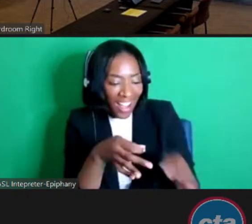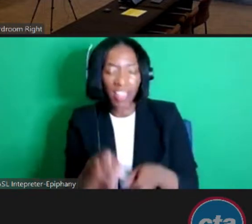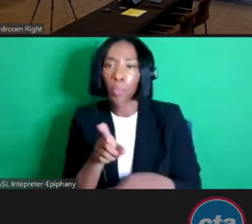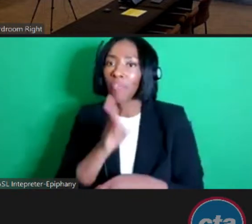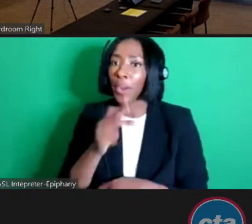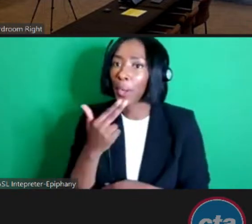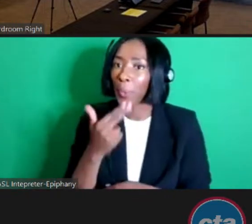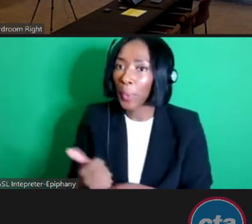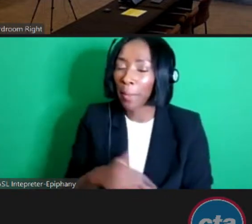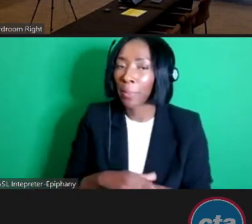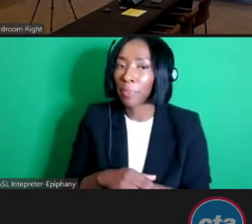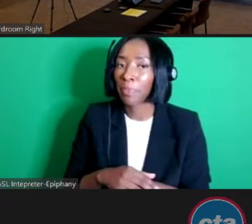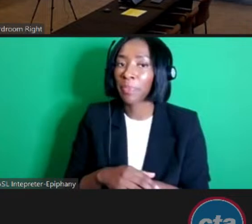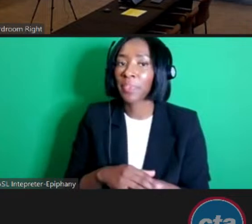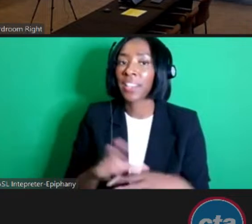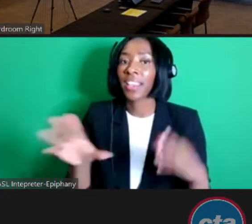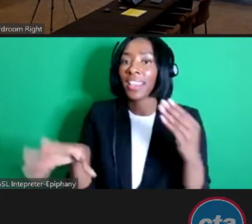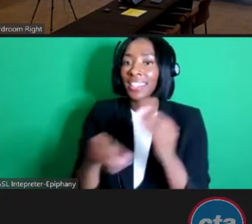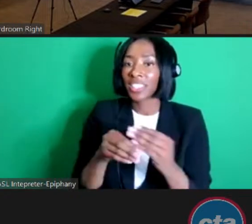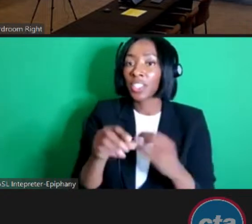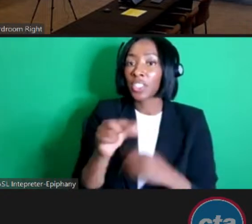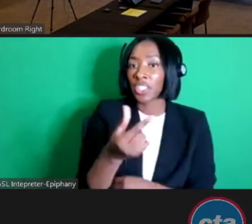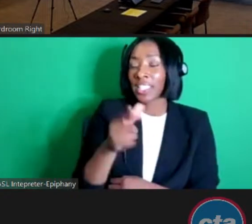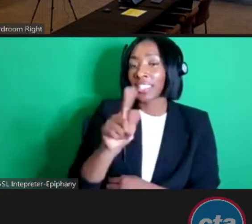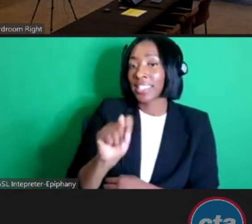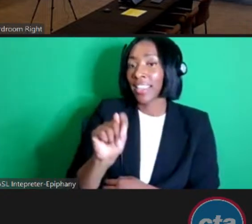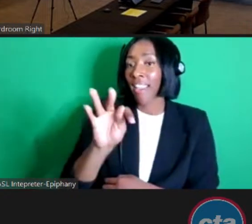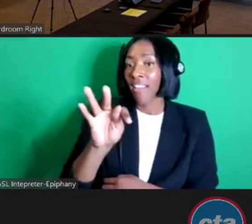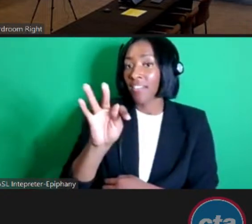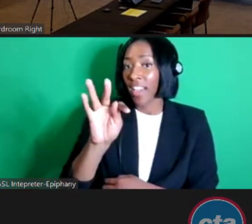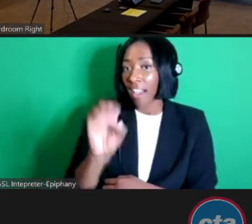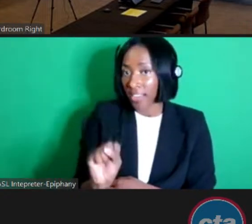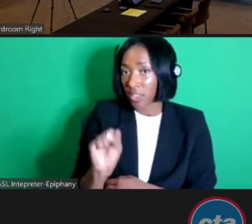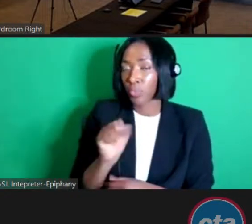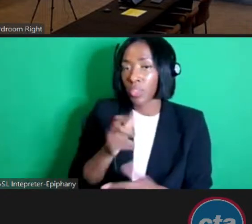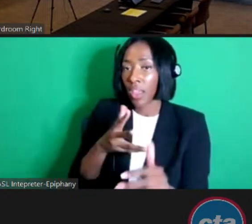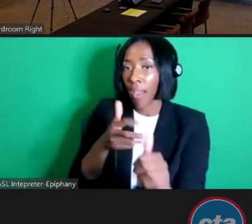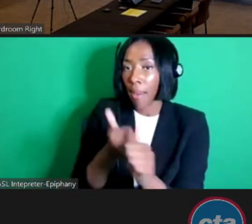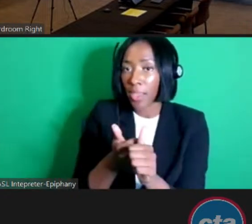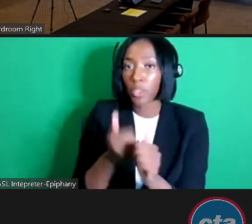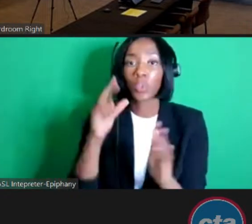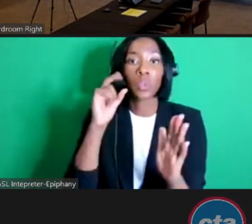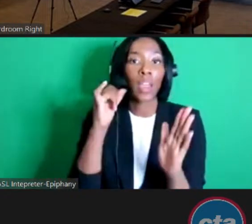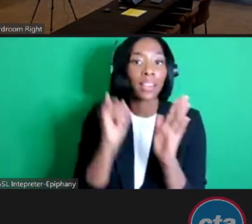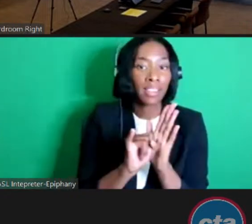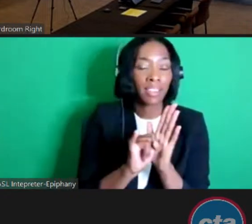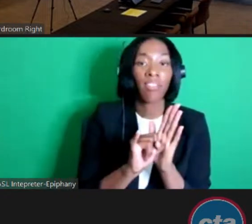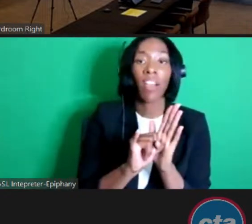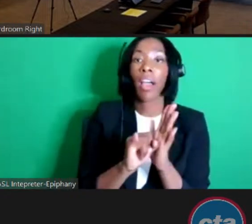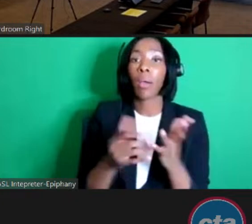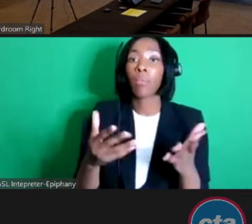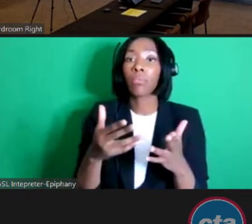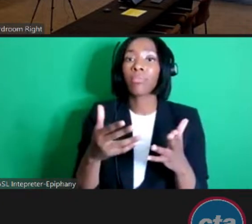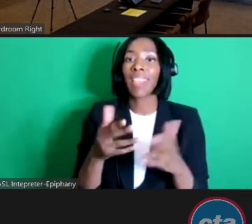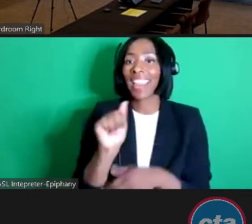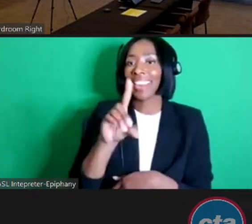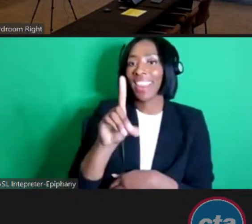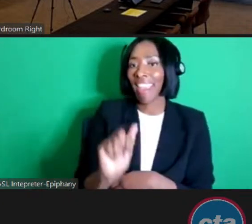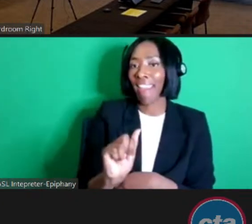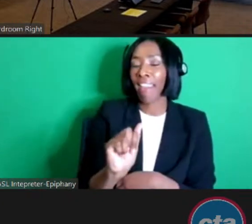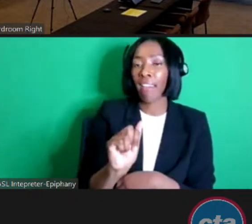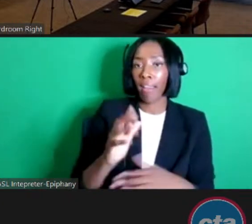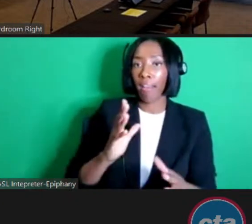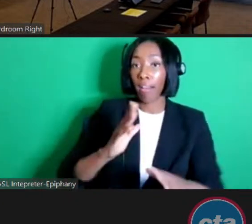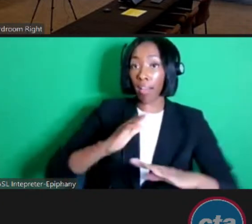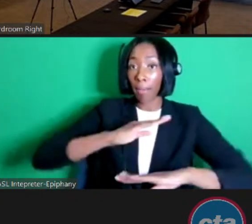The addition to GTFS was updated to identify rail stations that are ADA compliant. When the